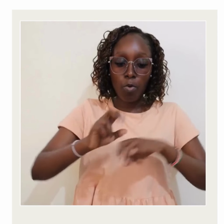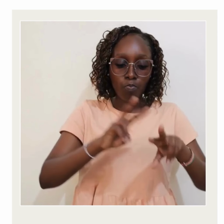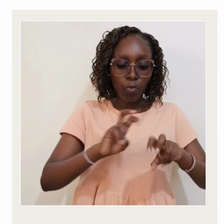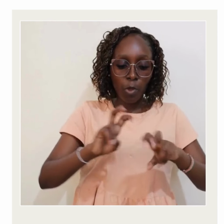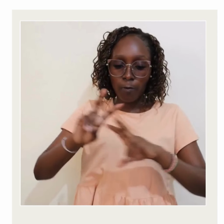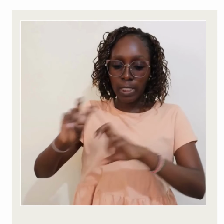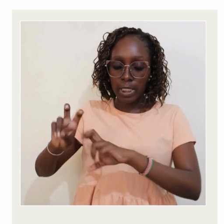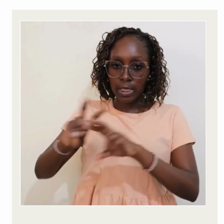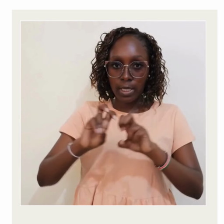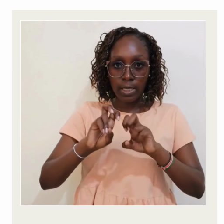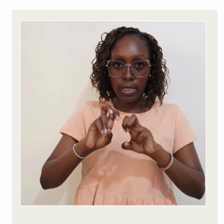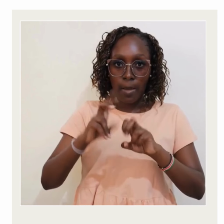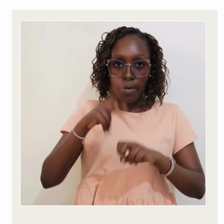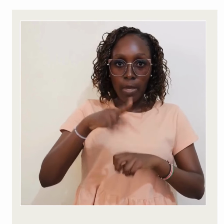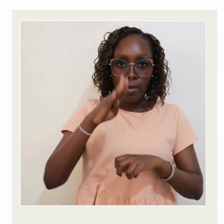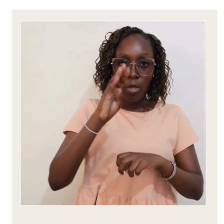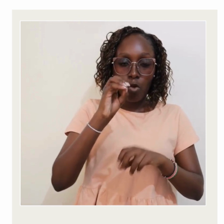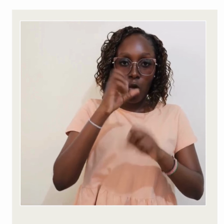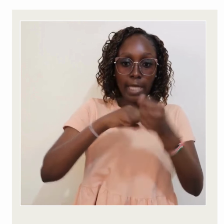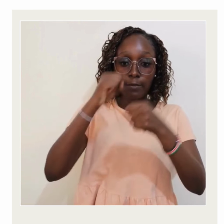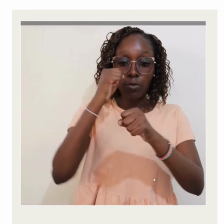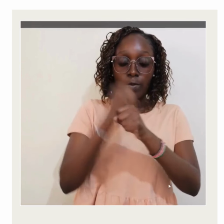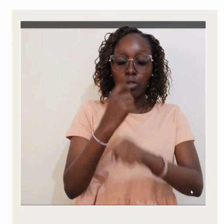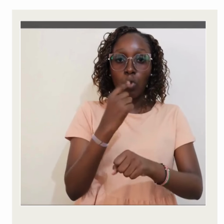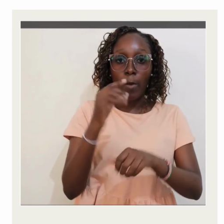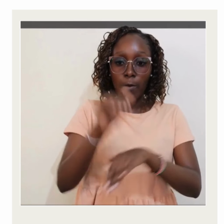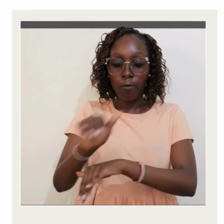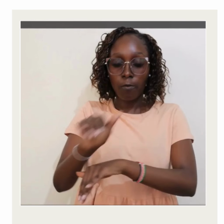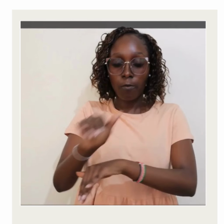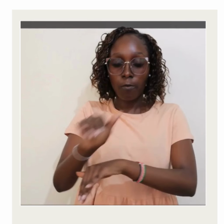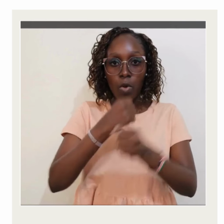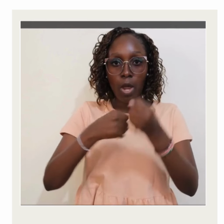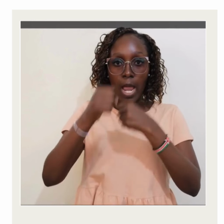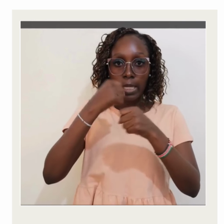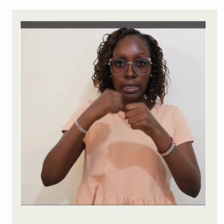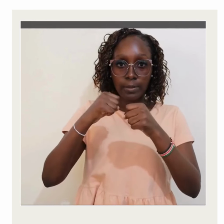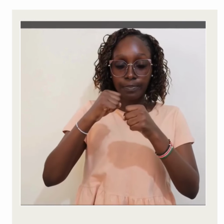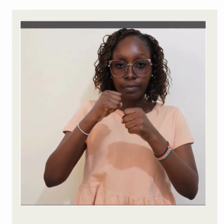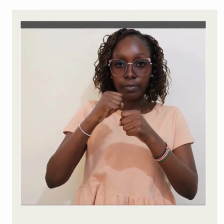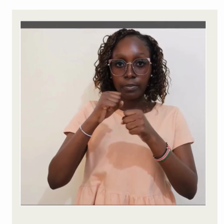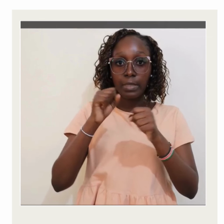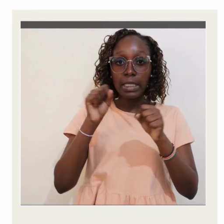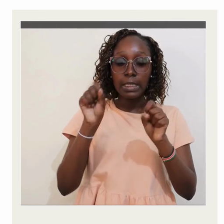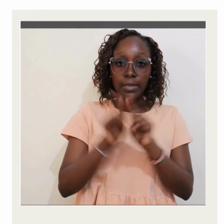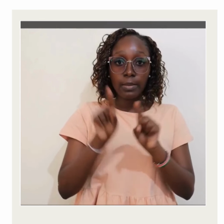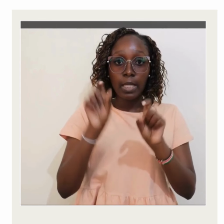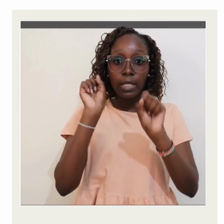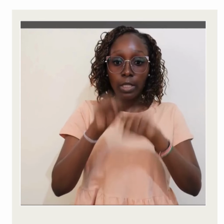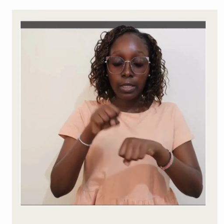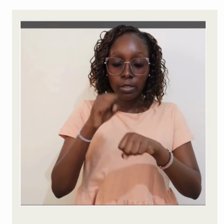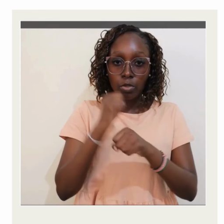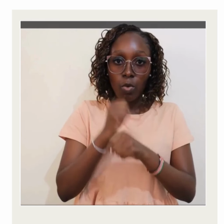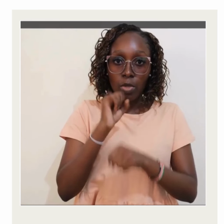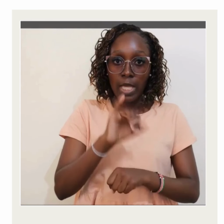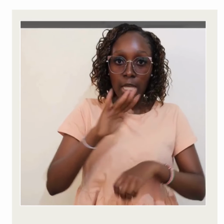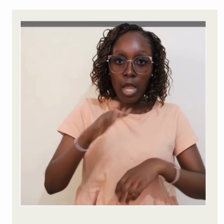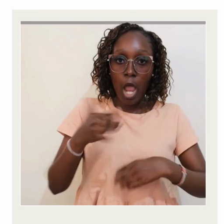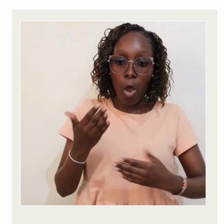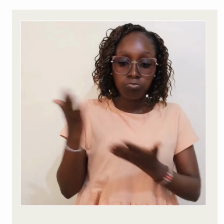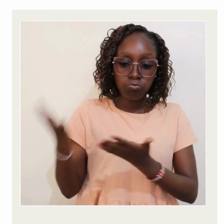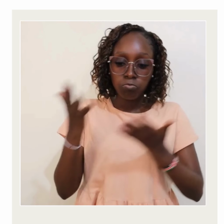PBO activities to ensure compliance with the Act. It may do so by summoning individuals